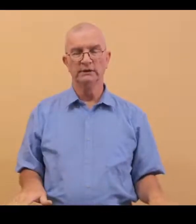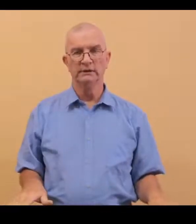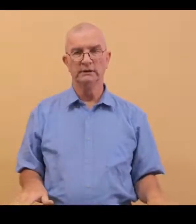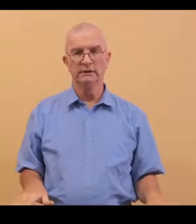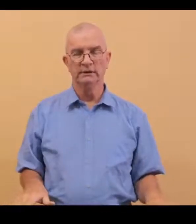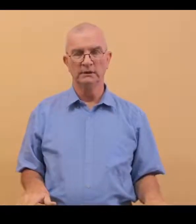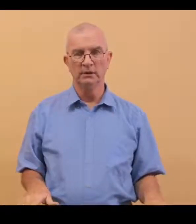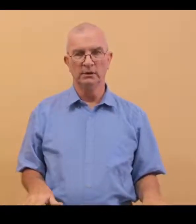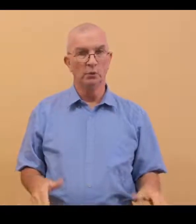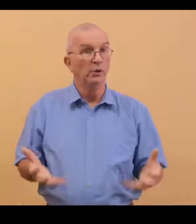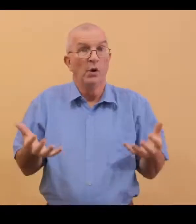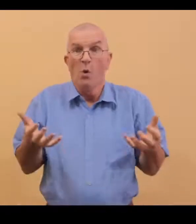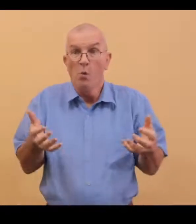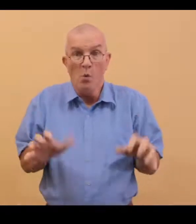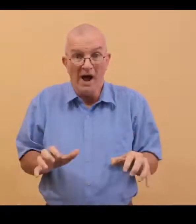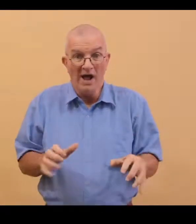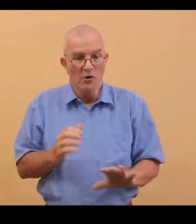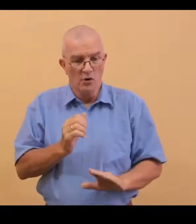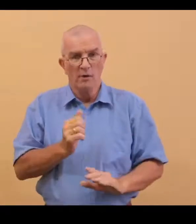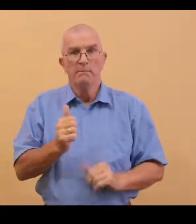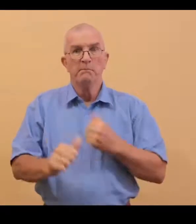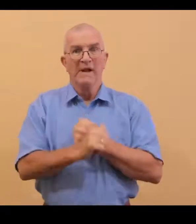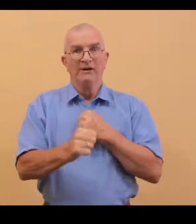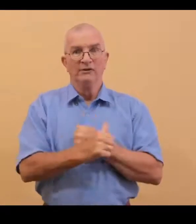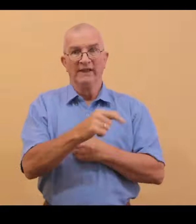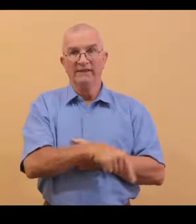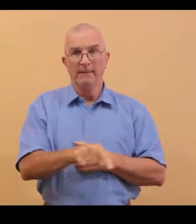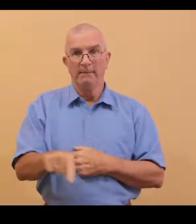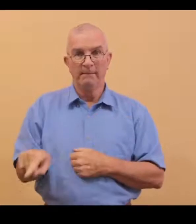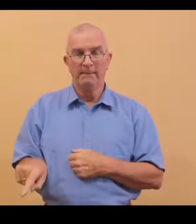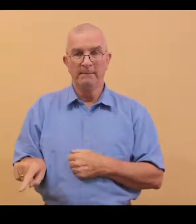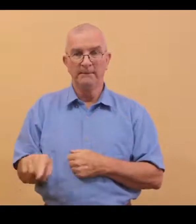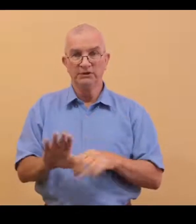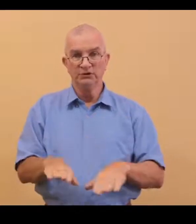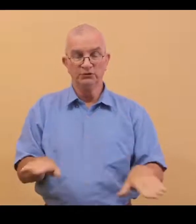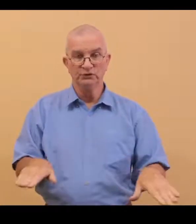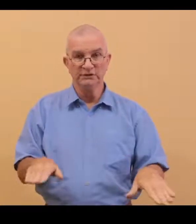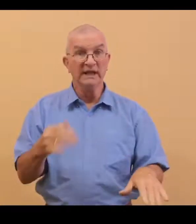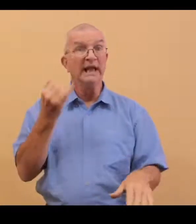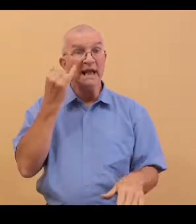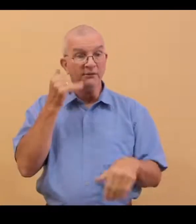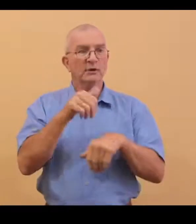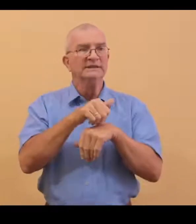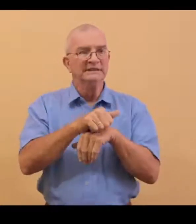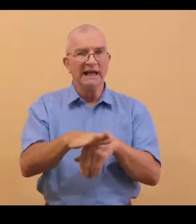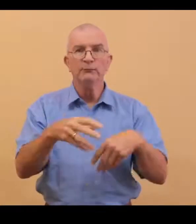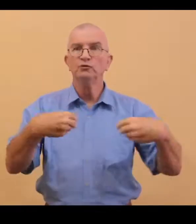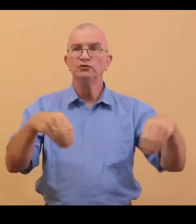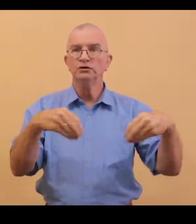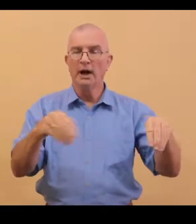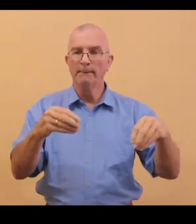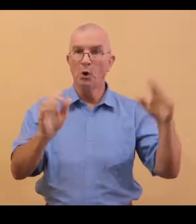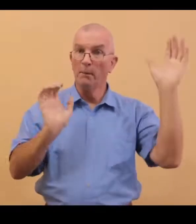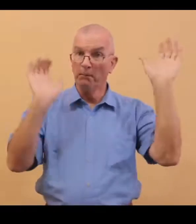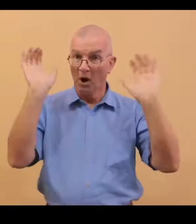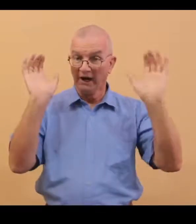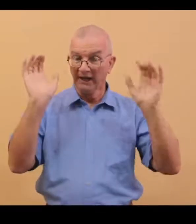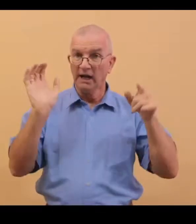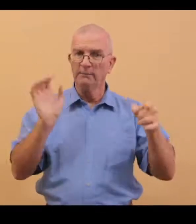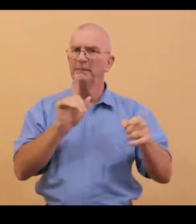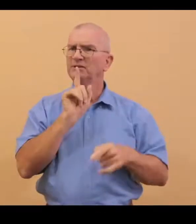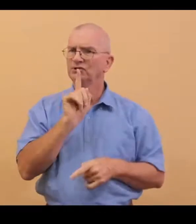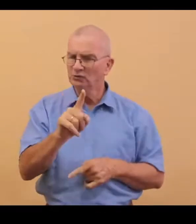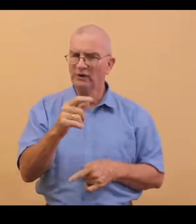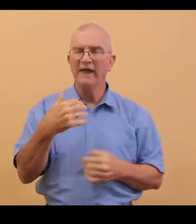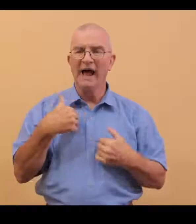We do not wish to put them at risk. So if you plan on sending them to the shop or market, please ensure